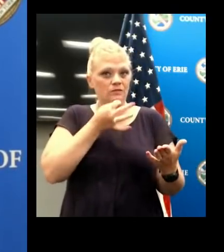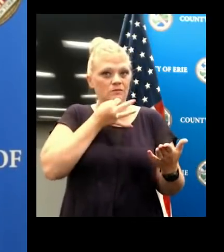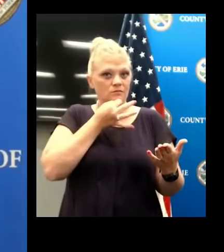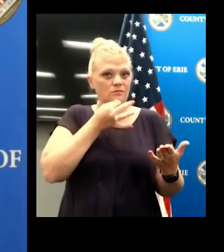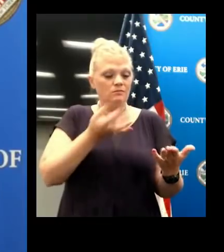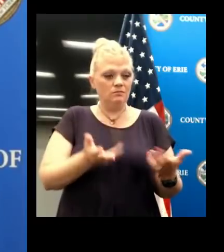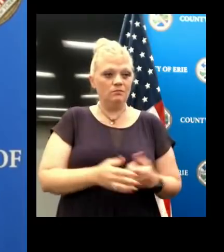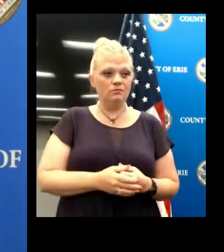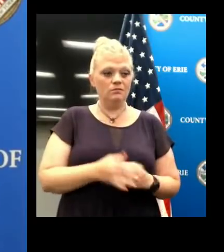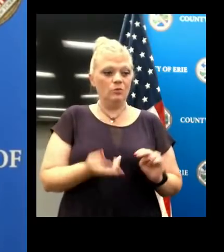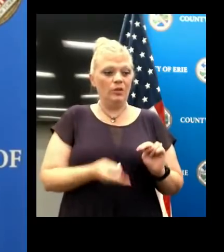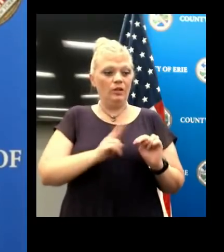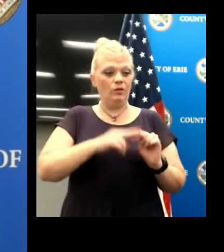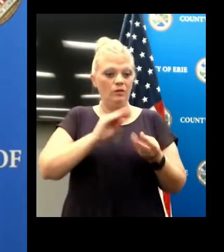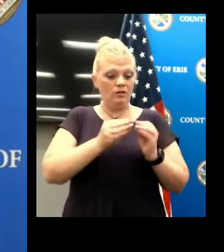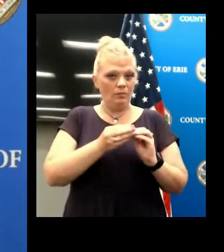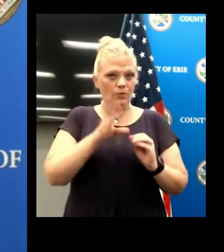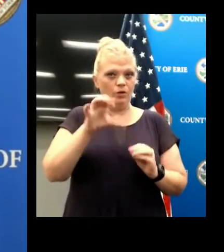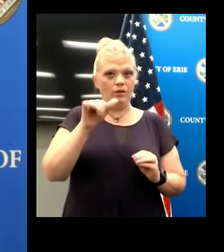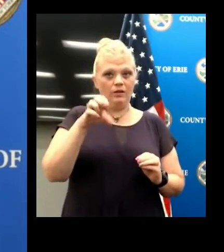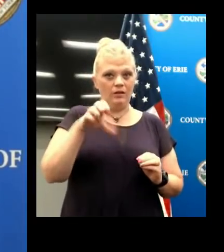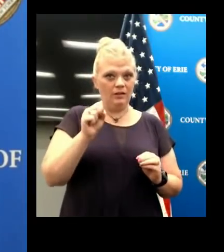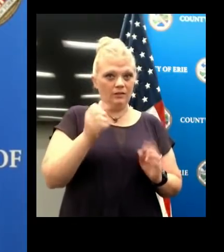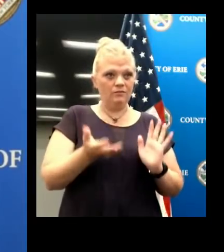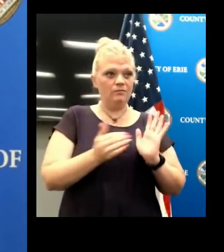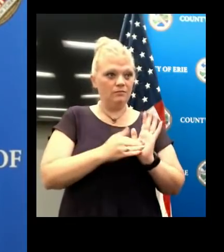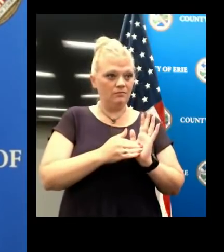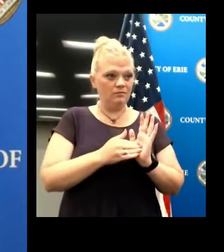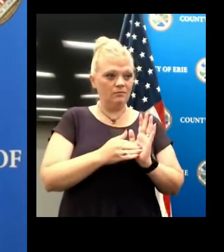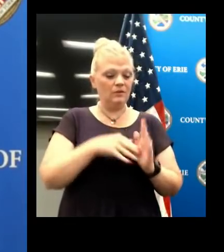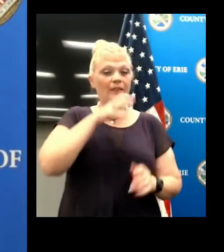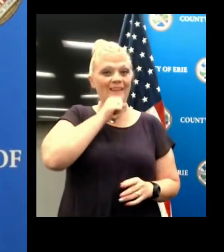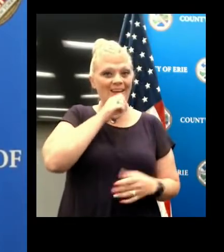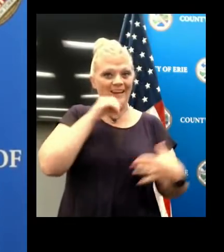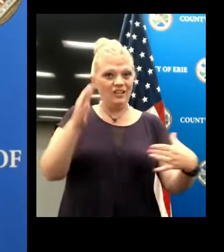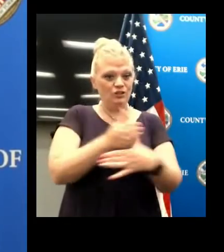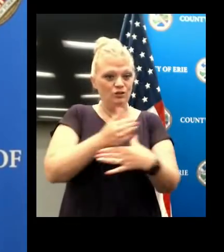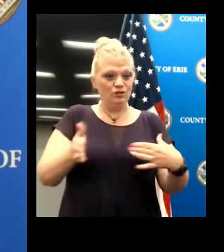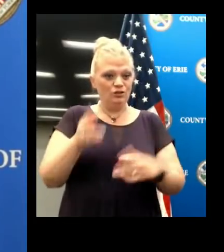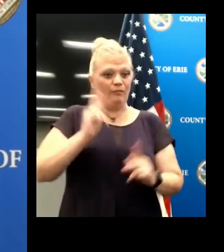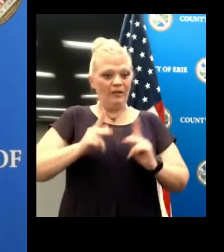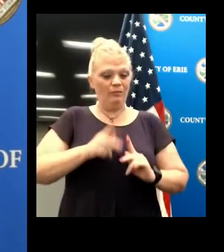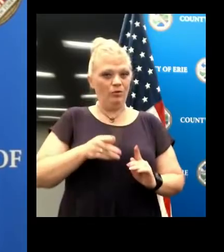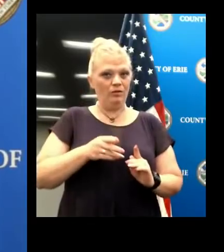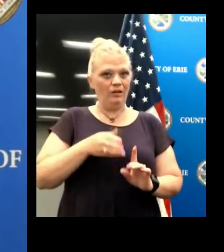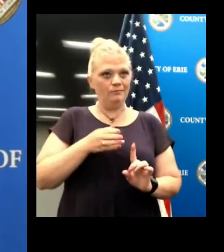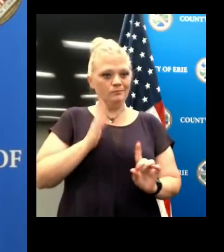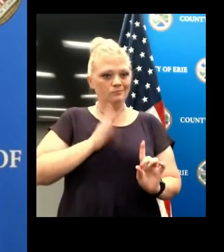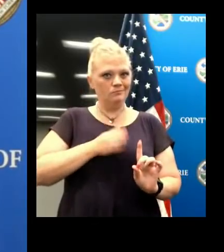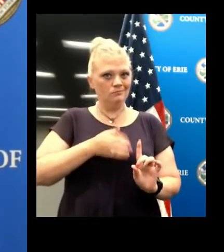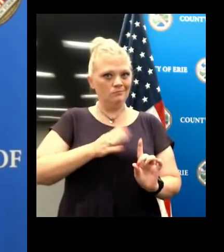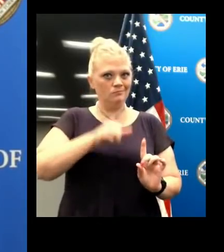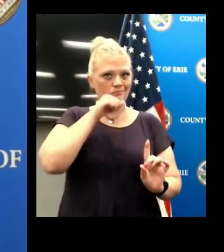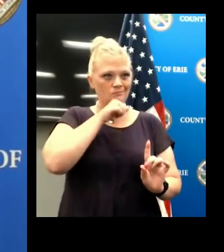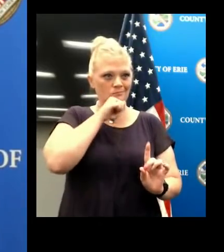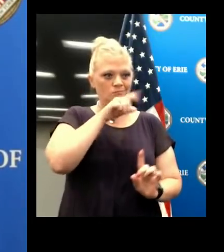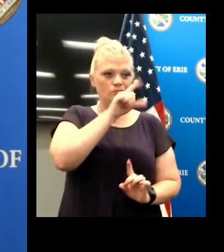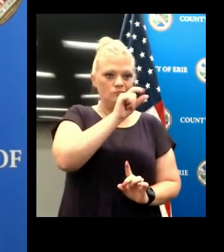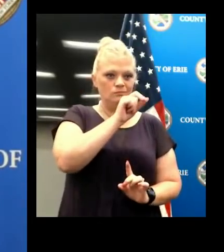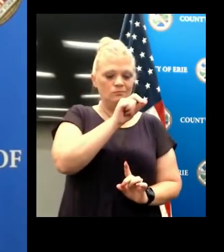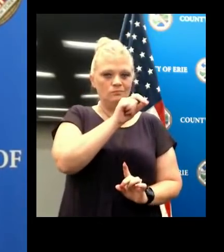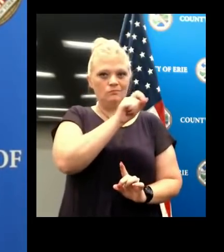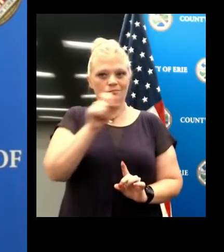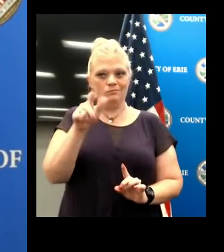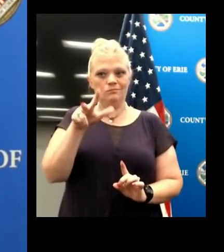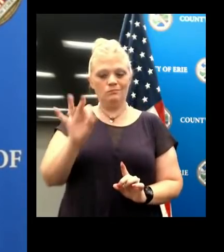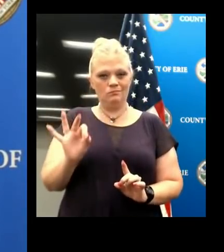are increasing numbers of cases, especially in the age range of those who often go to bars, 20 to 29, 30 to 39.